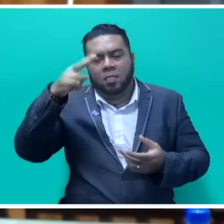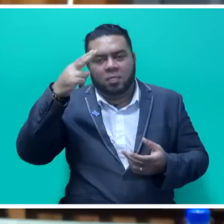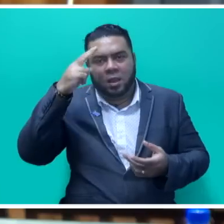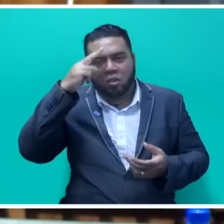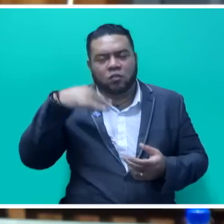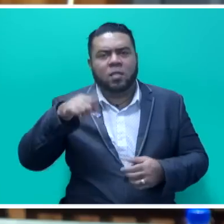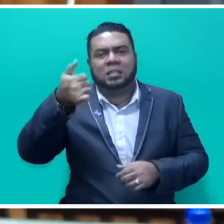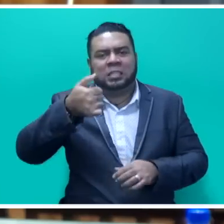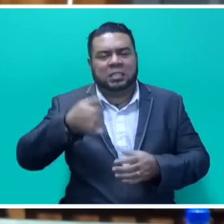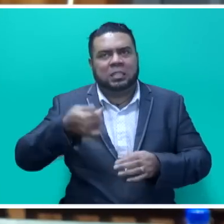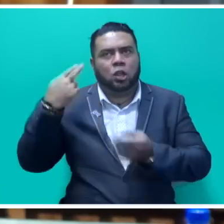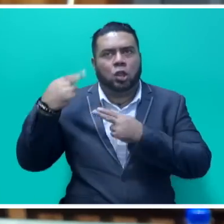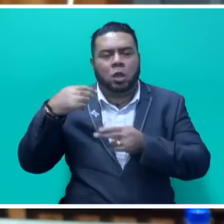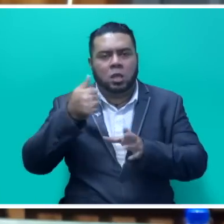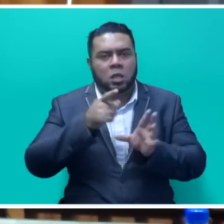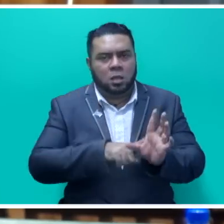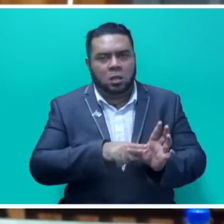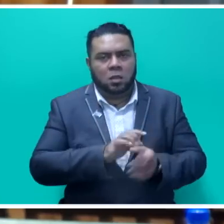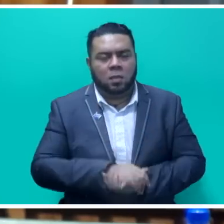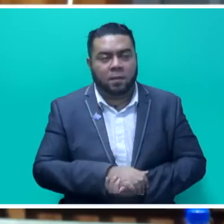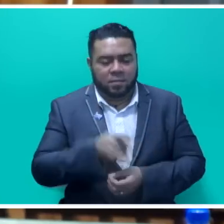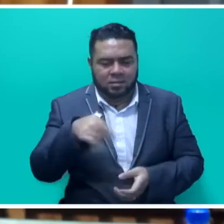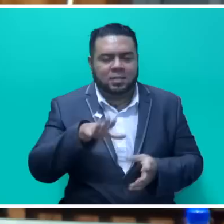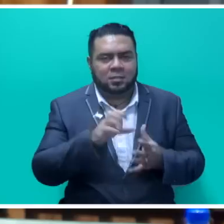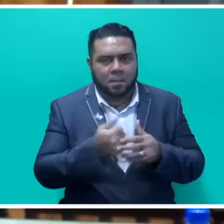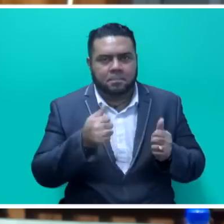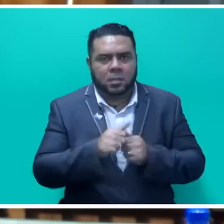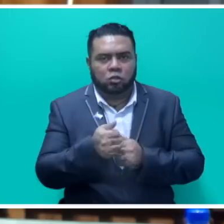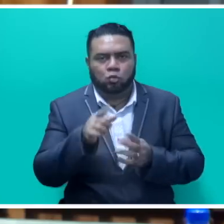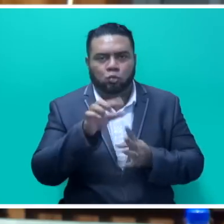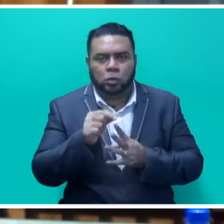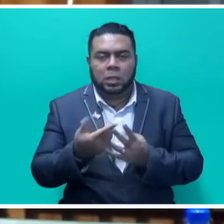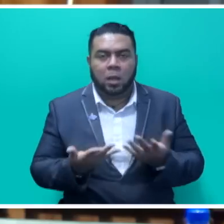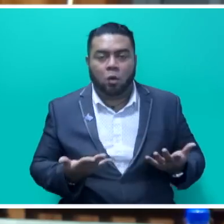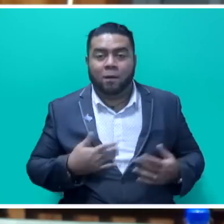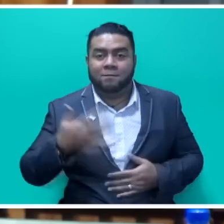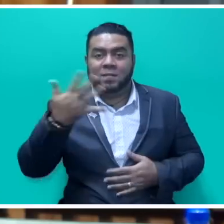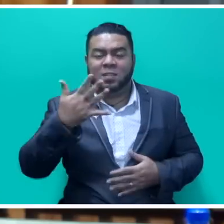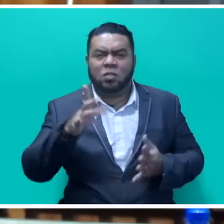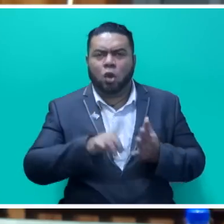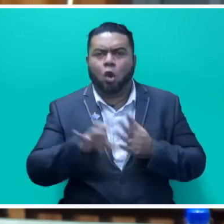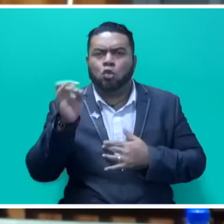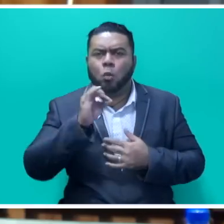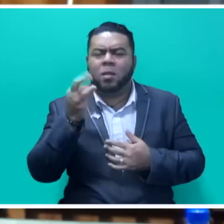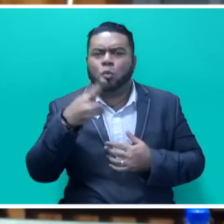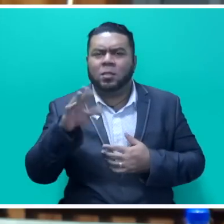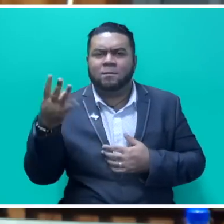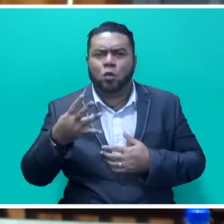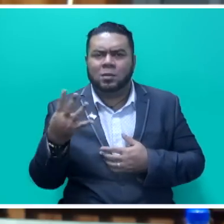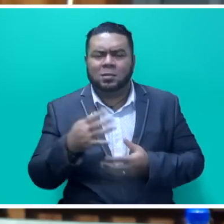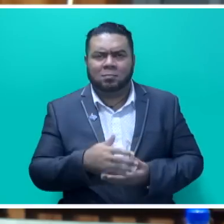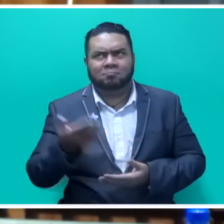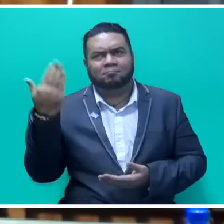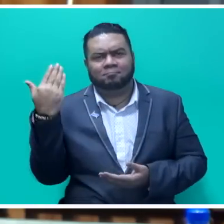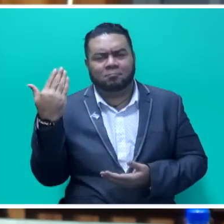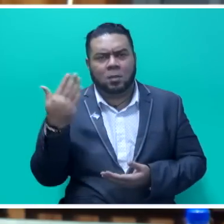years. This is the alternative, Mr. Speaker. Mr. Speaker, on 15th October 2014,